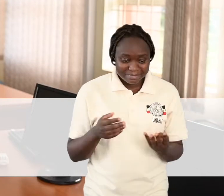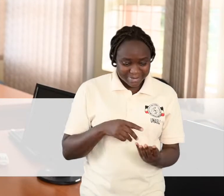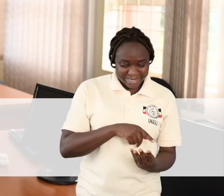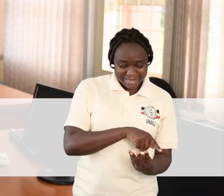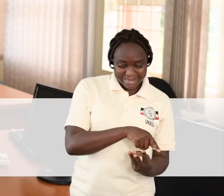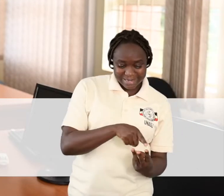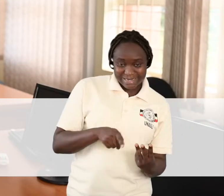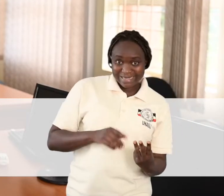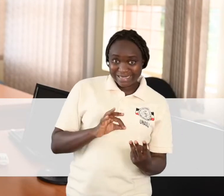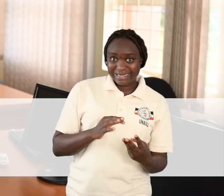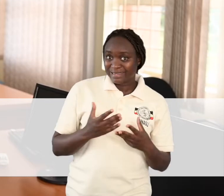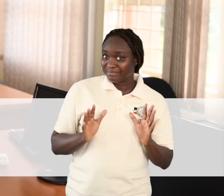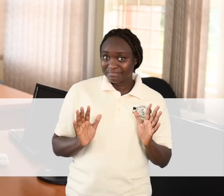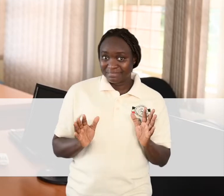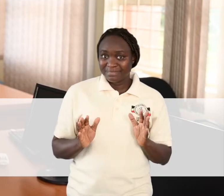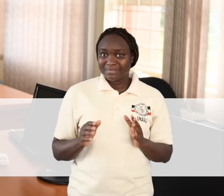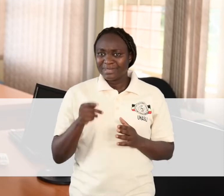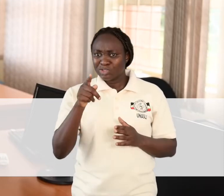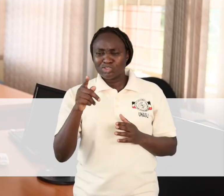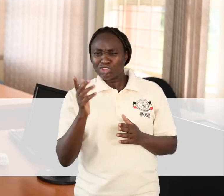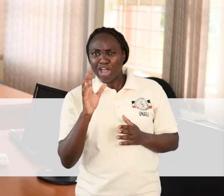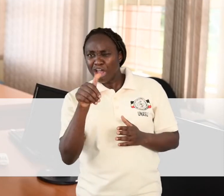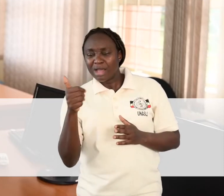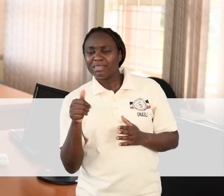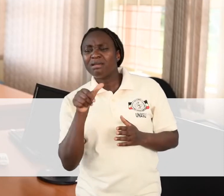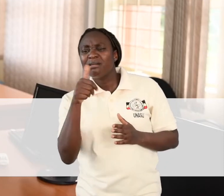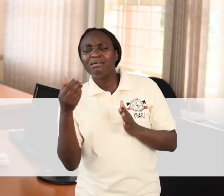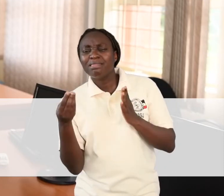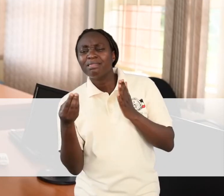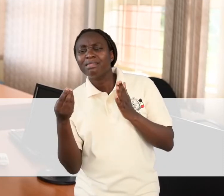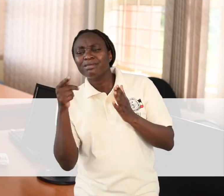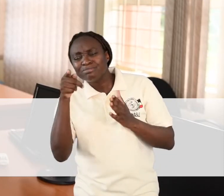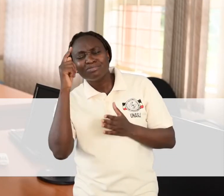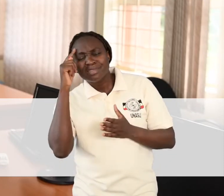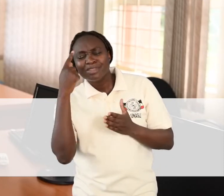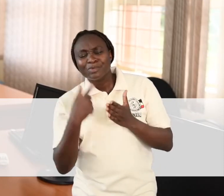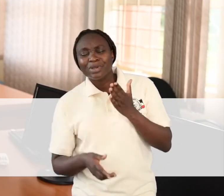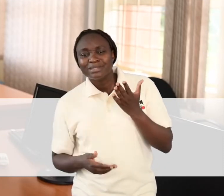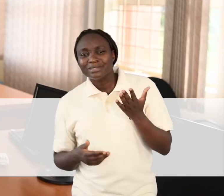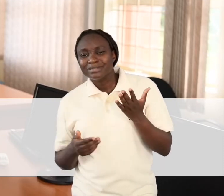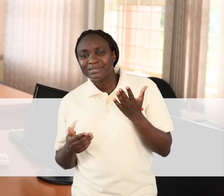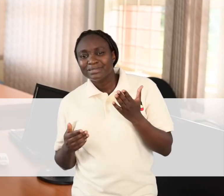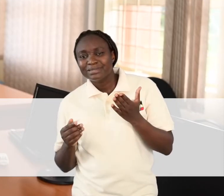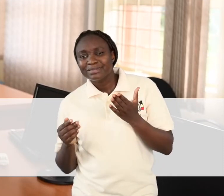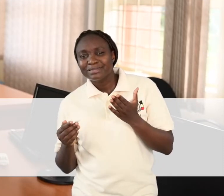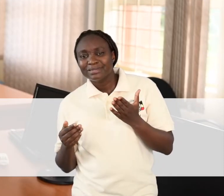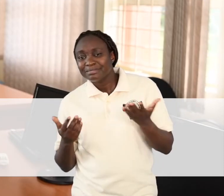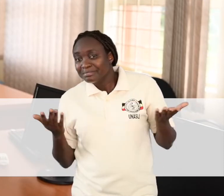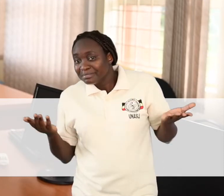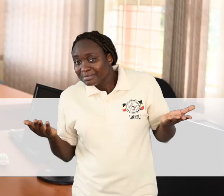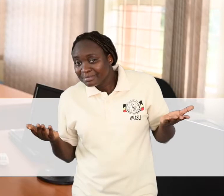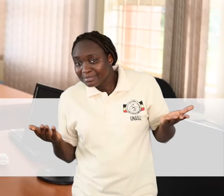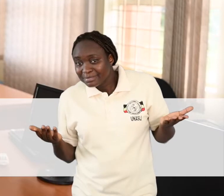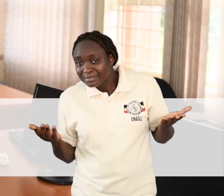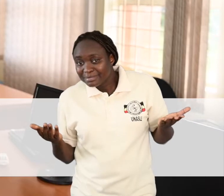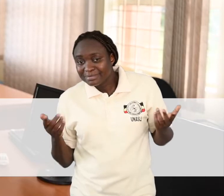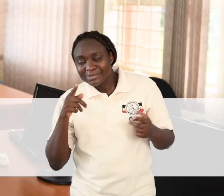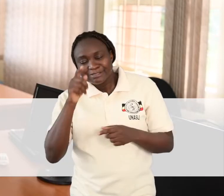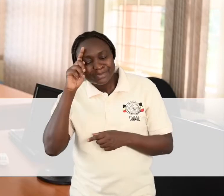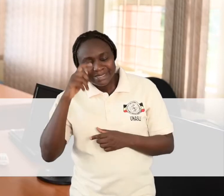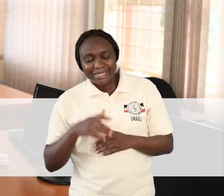Those who are saying no, what is that other subset that you think of we may be leaving out?